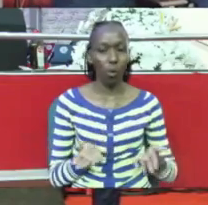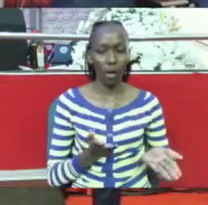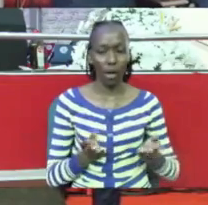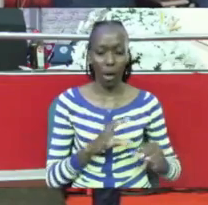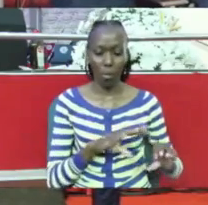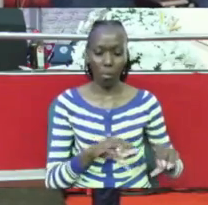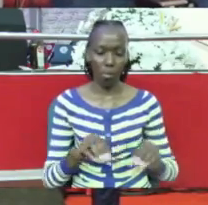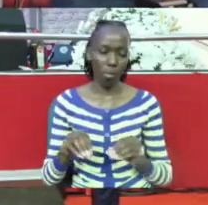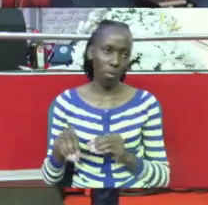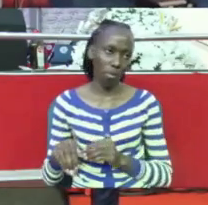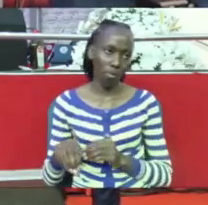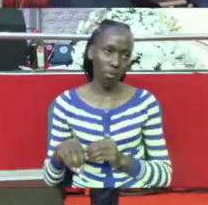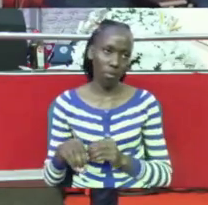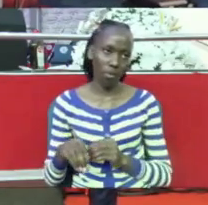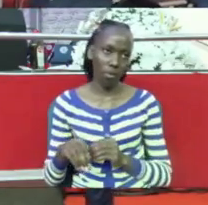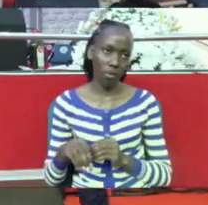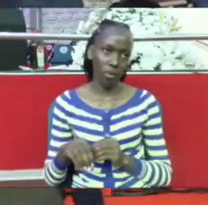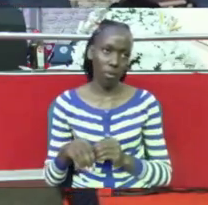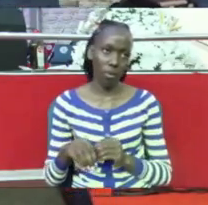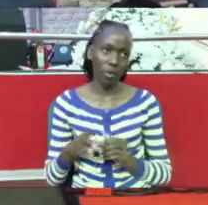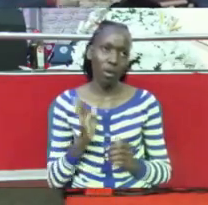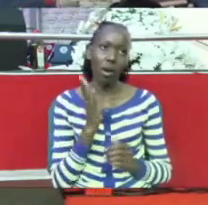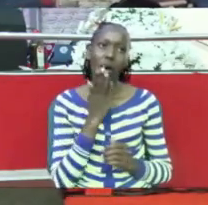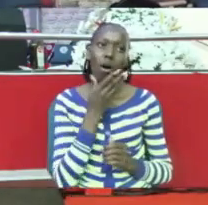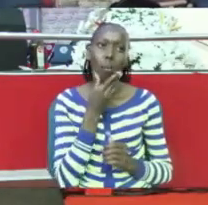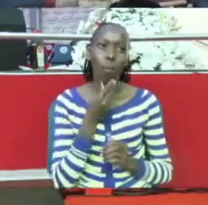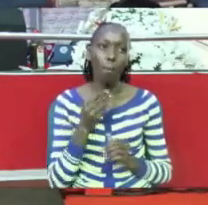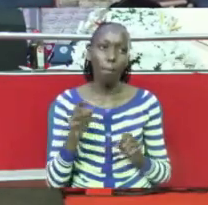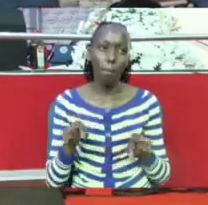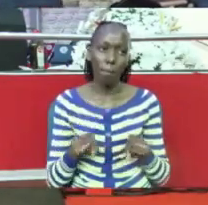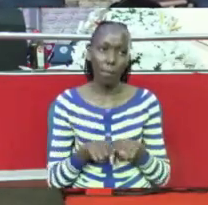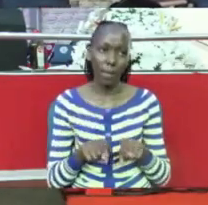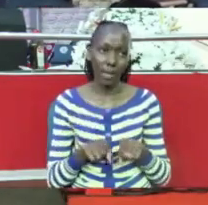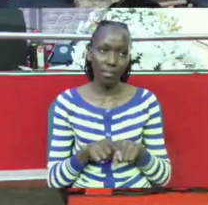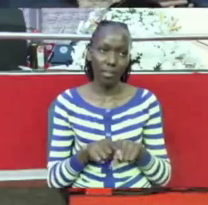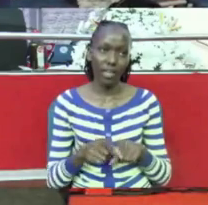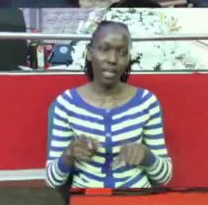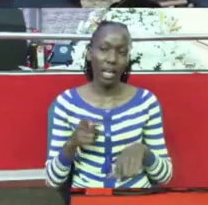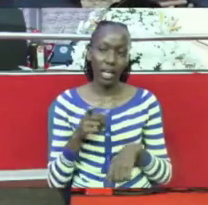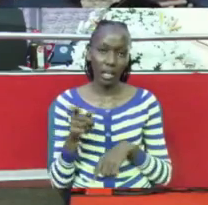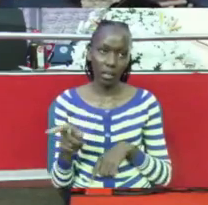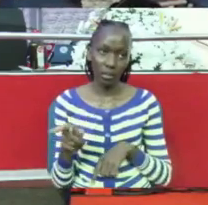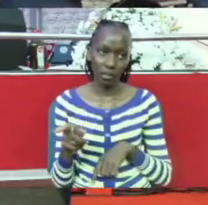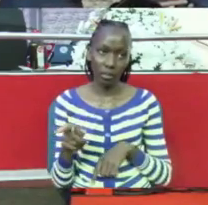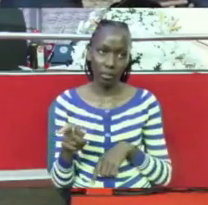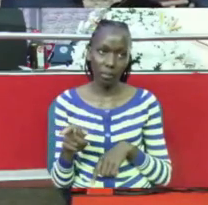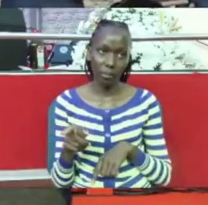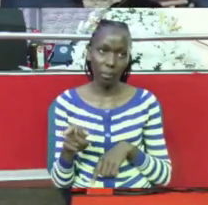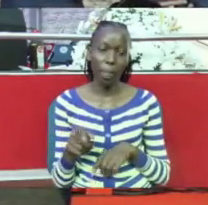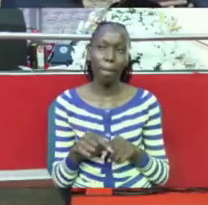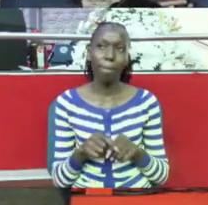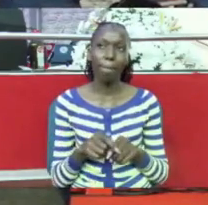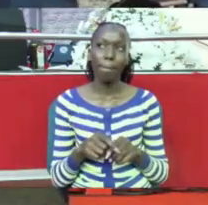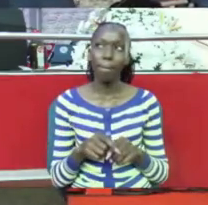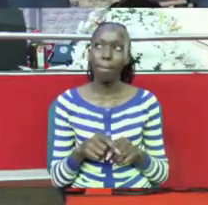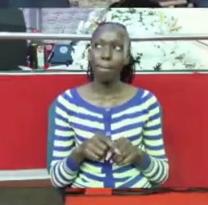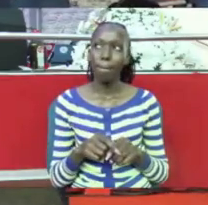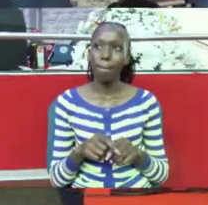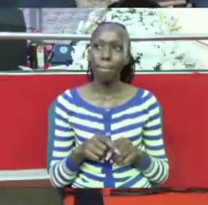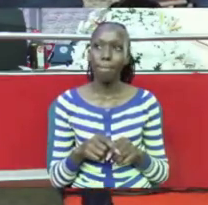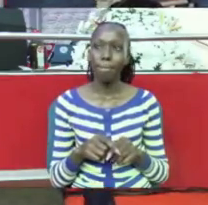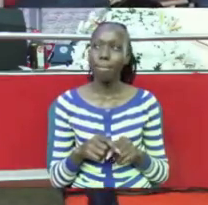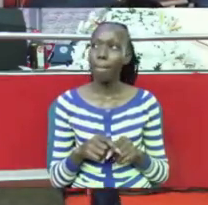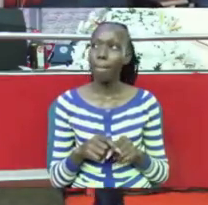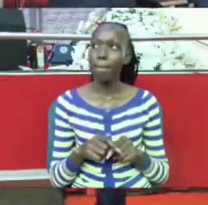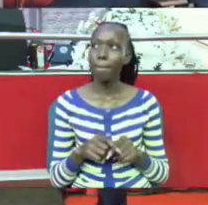birthright. Na akamdanganya ndugu yake akaweza kumpatia sehemu ya kwanza ya. He used strategy that was never noticed by his parents. Na